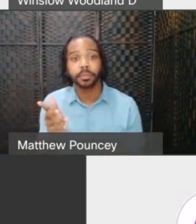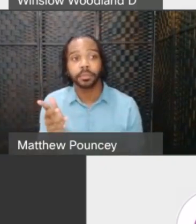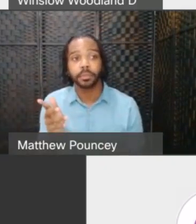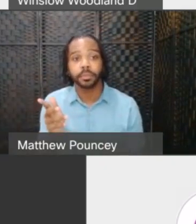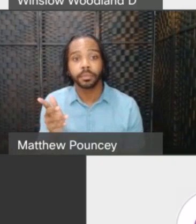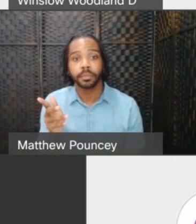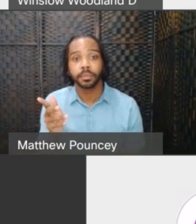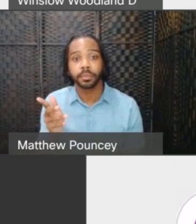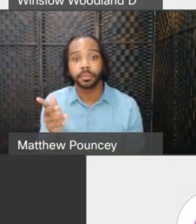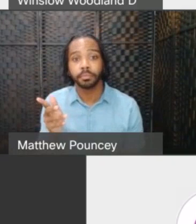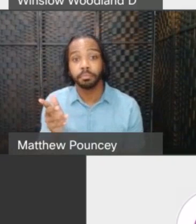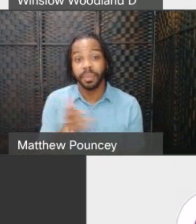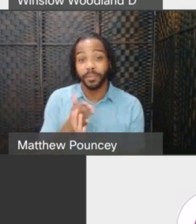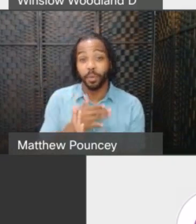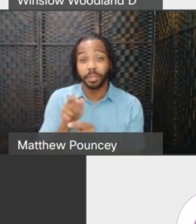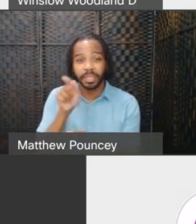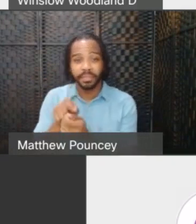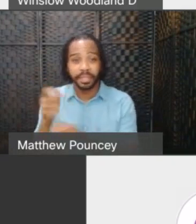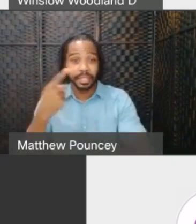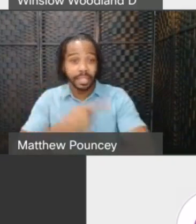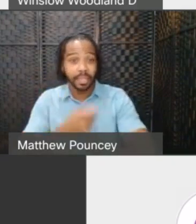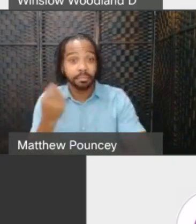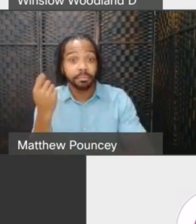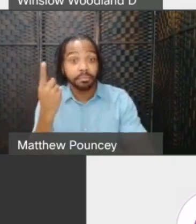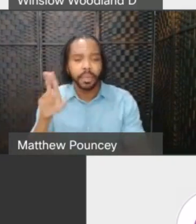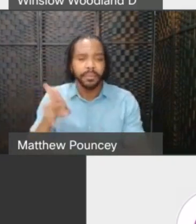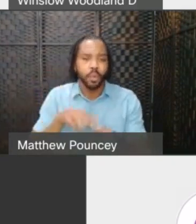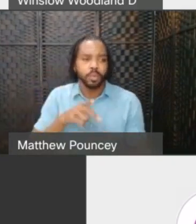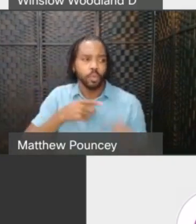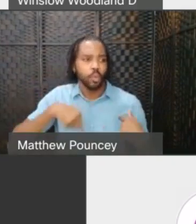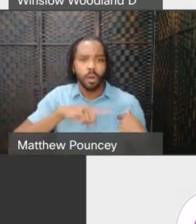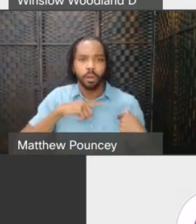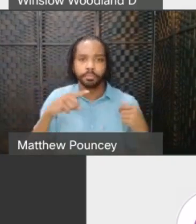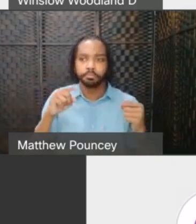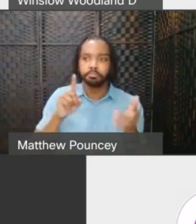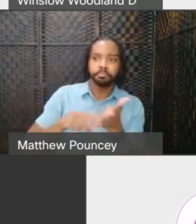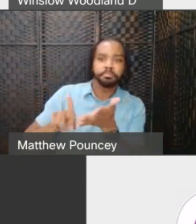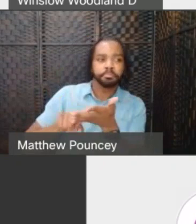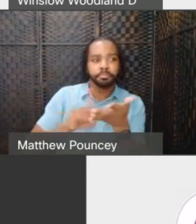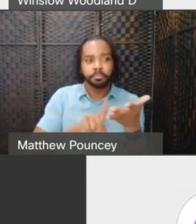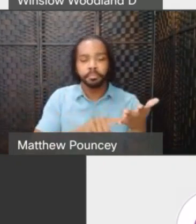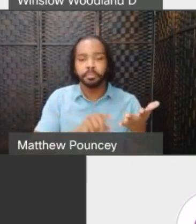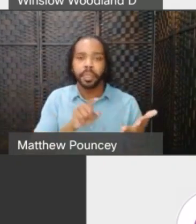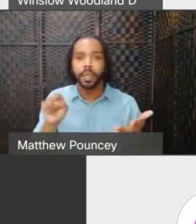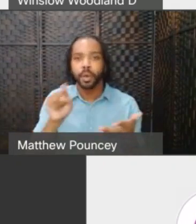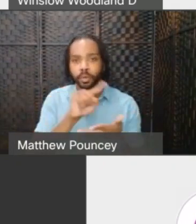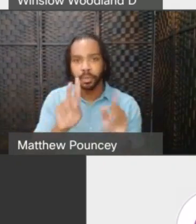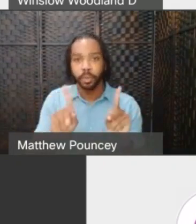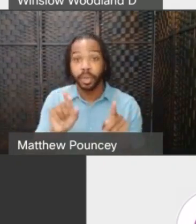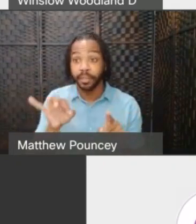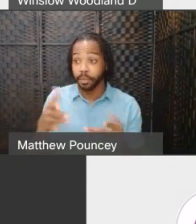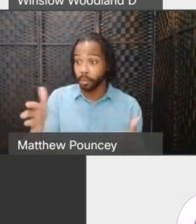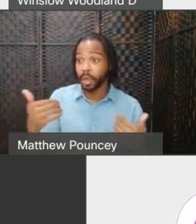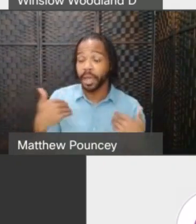by a certain date, of course, we're looking at all of those individuals. So if they're licensed in the District of